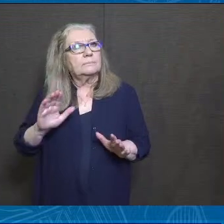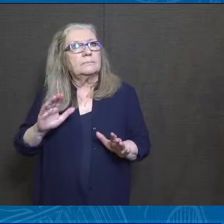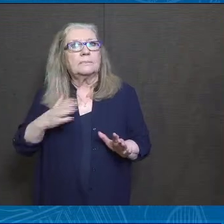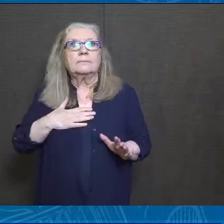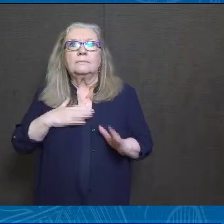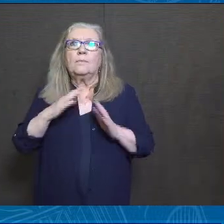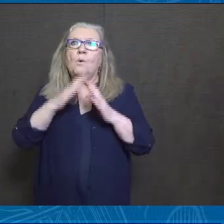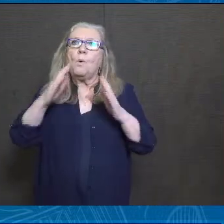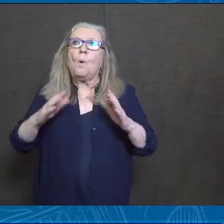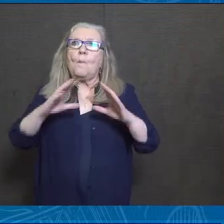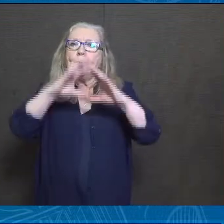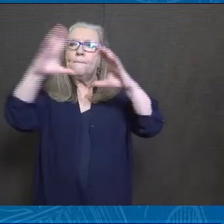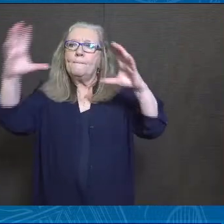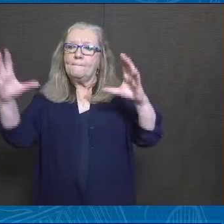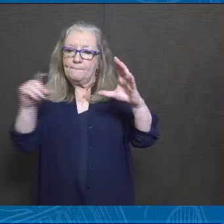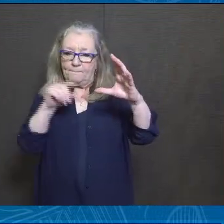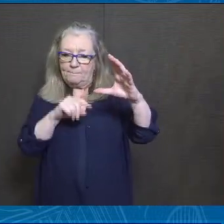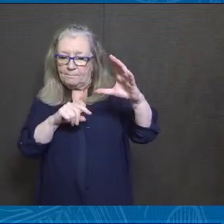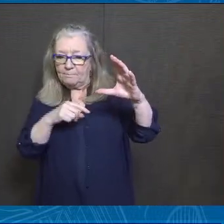from,